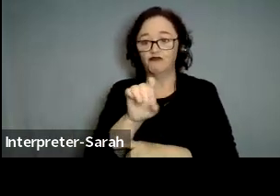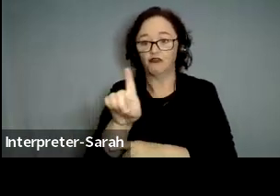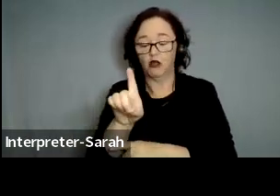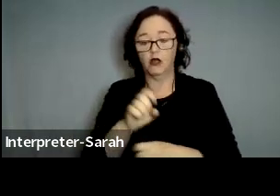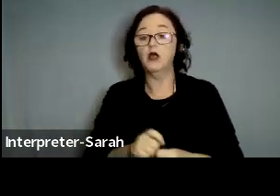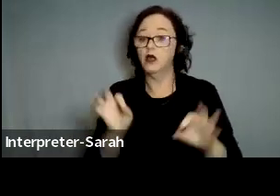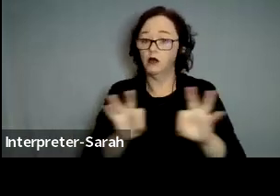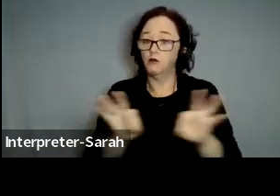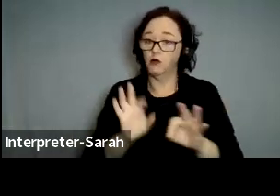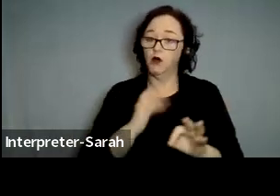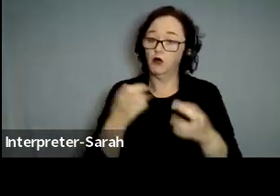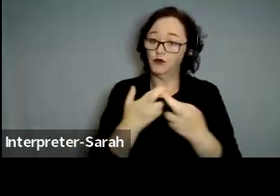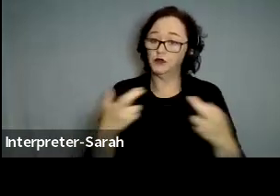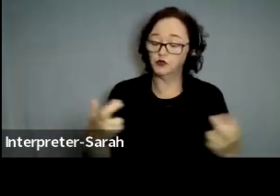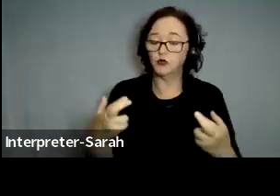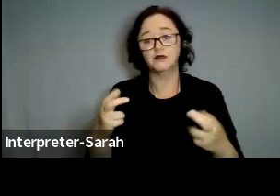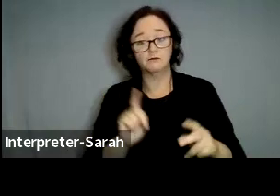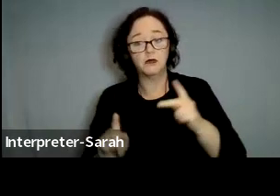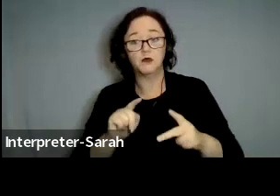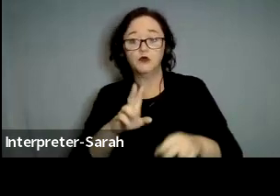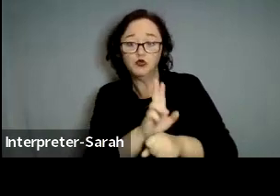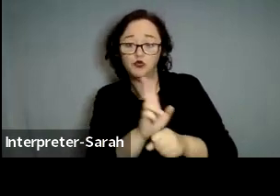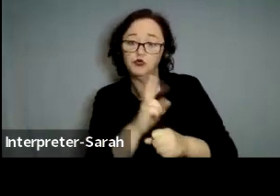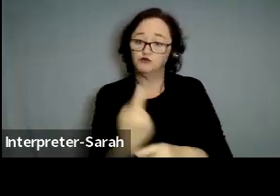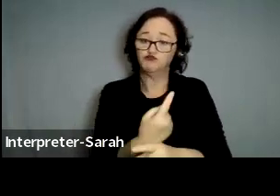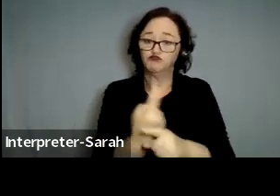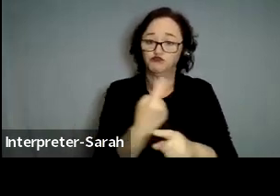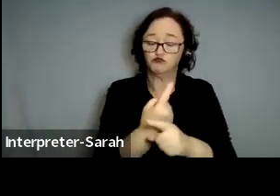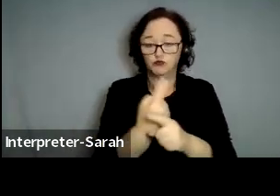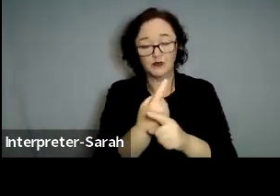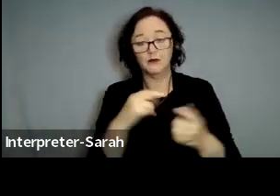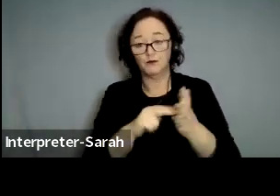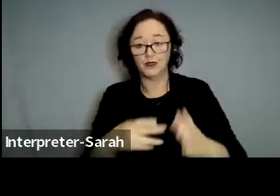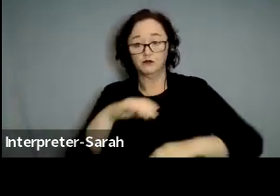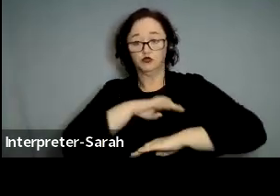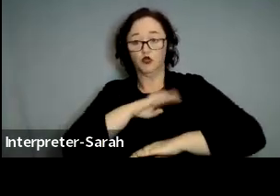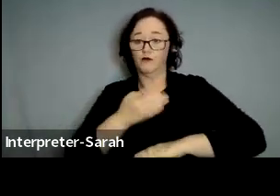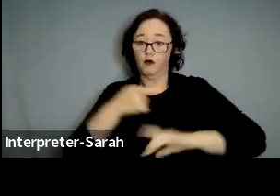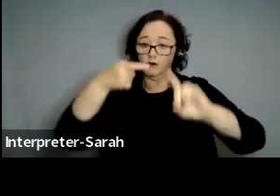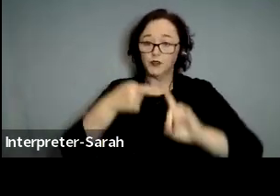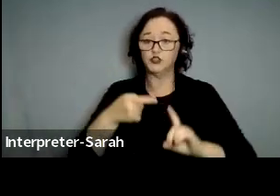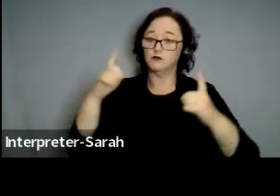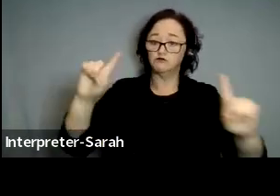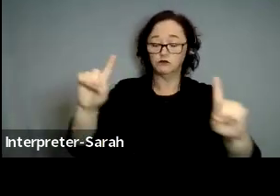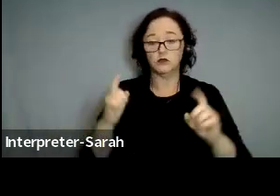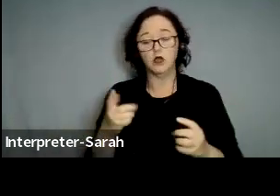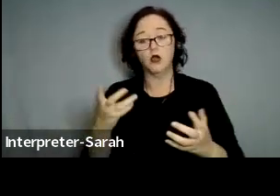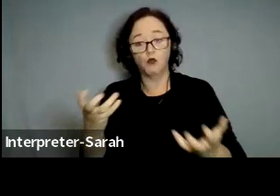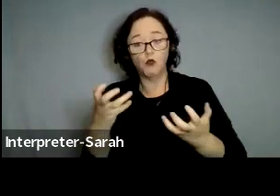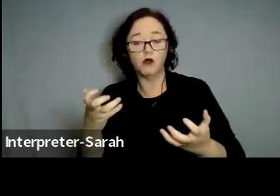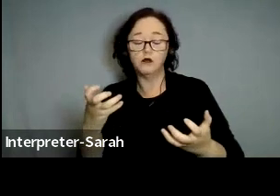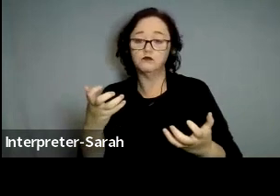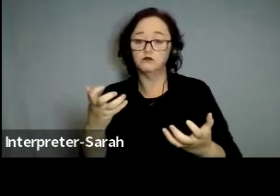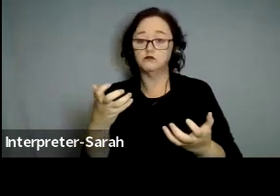being used appropriately, that they're serving the missions that we say that we're serving, that we're really allocating a good portion